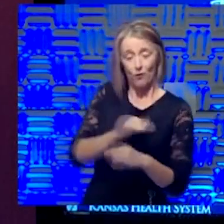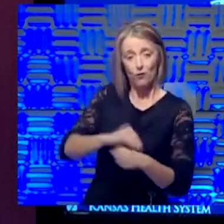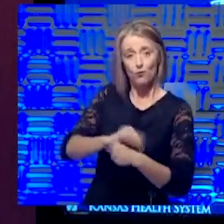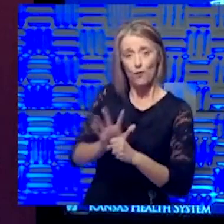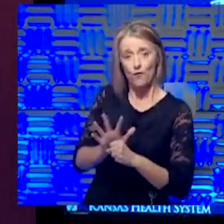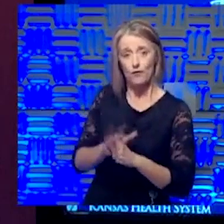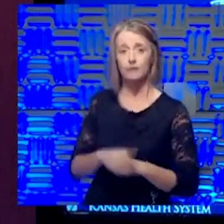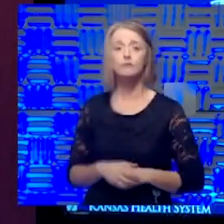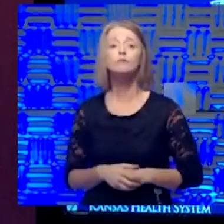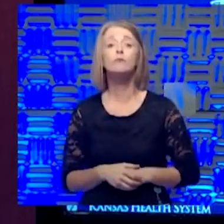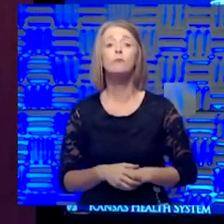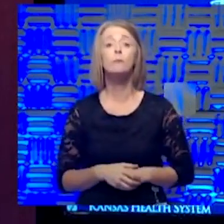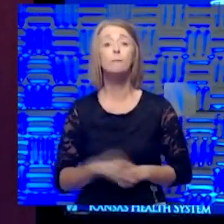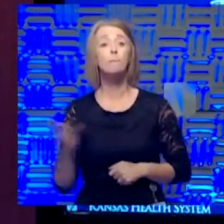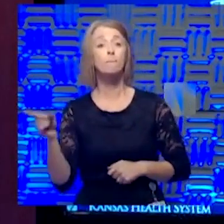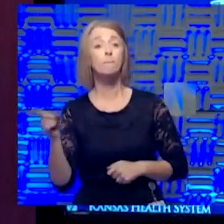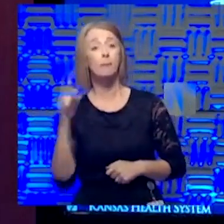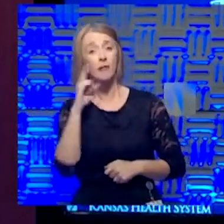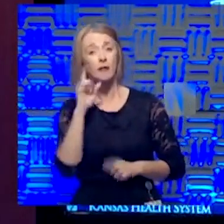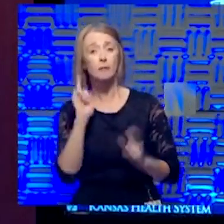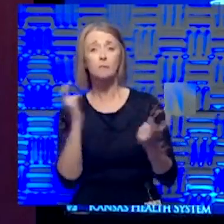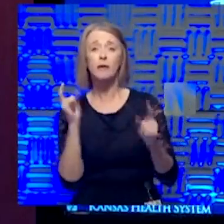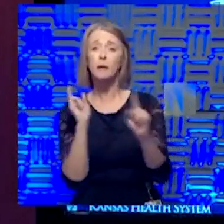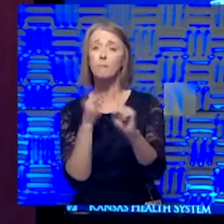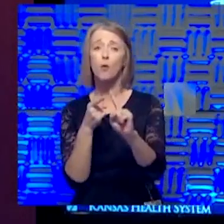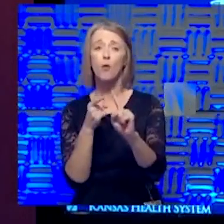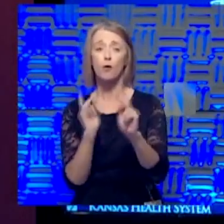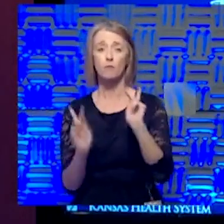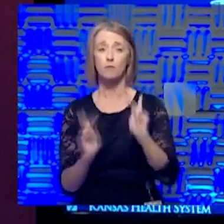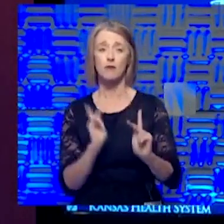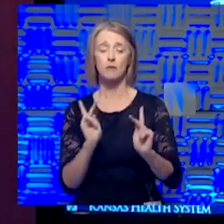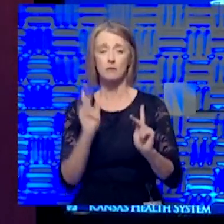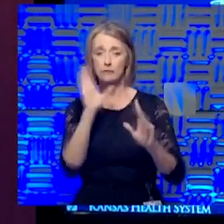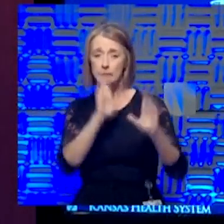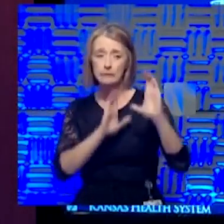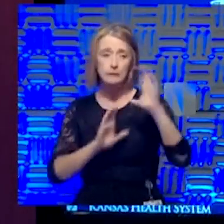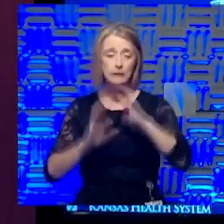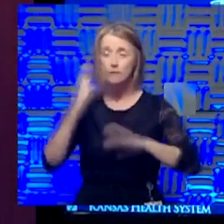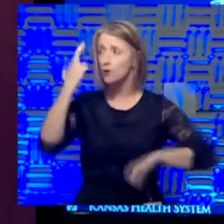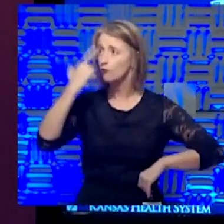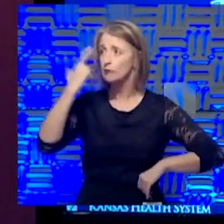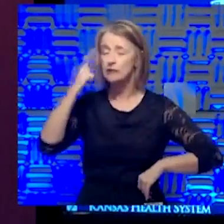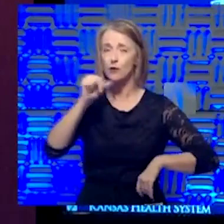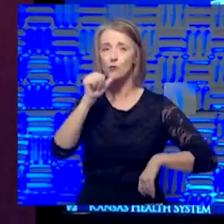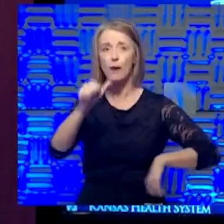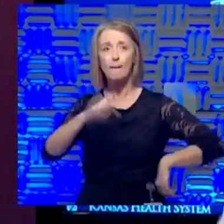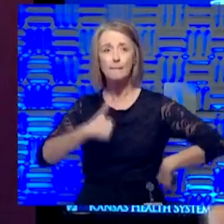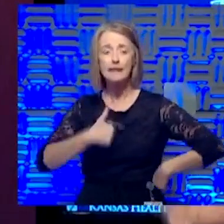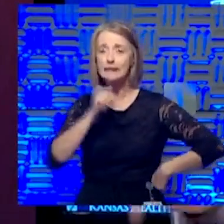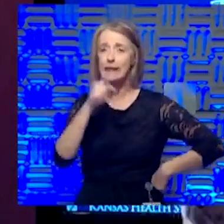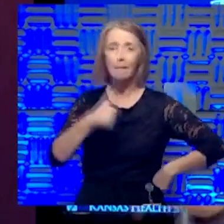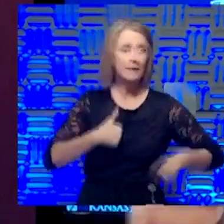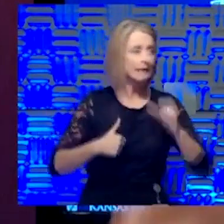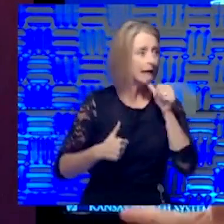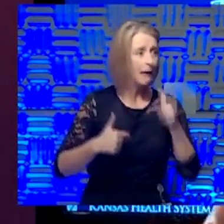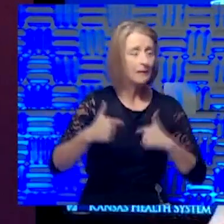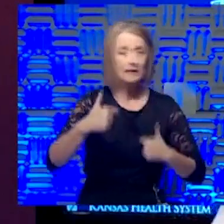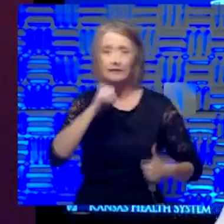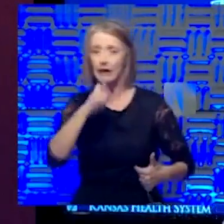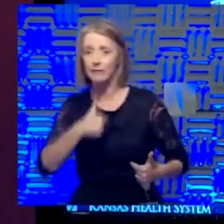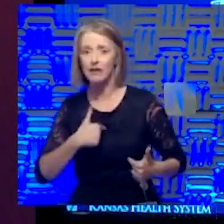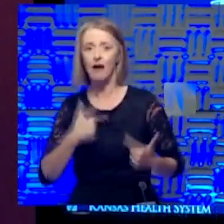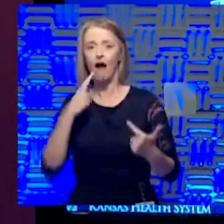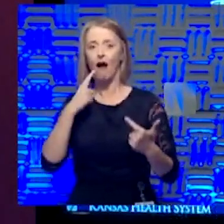a big point for everybody, that folks are they're looking for some reason that it won't be them, and so they're saying, oh, maybe they'll have an